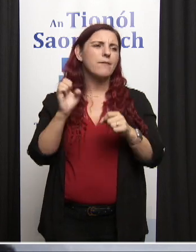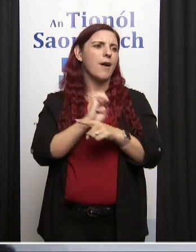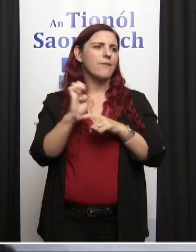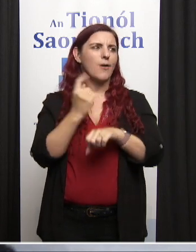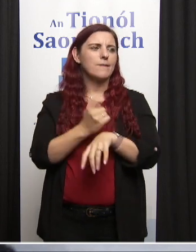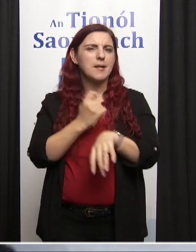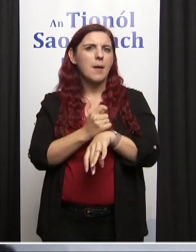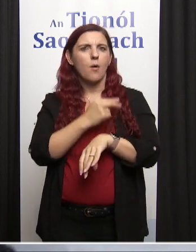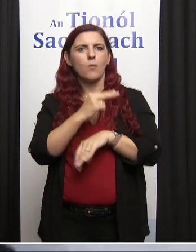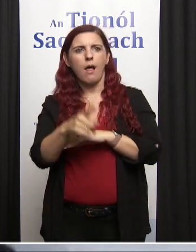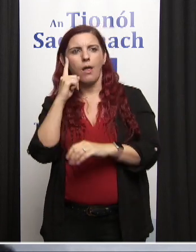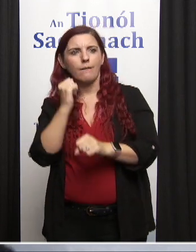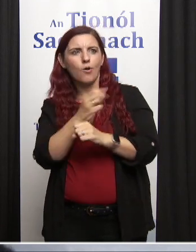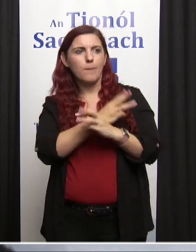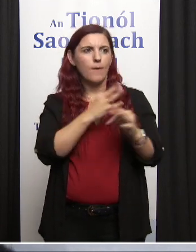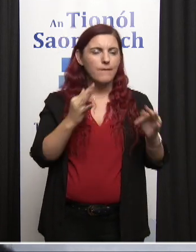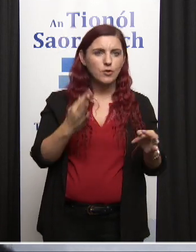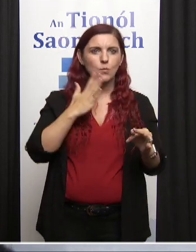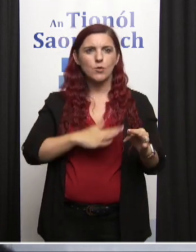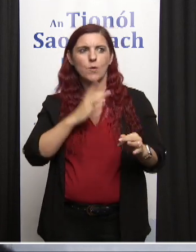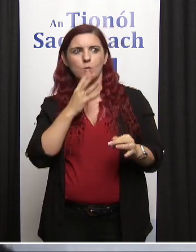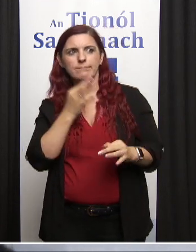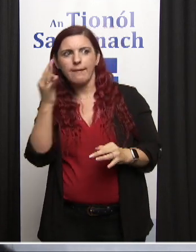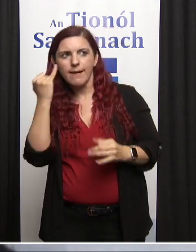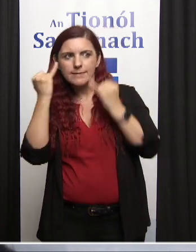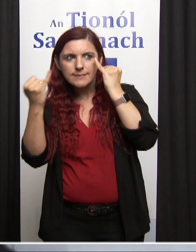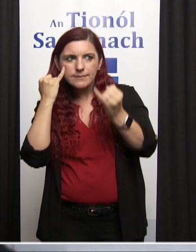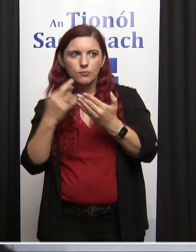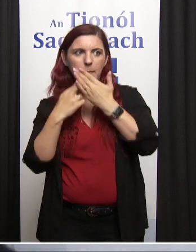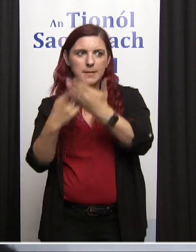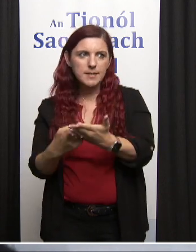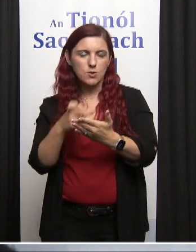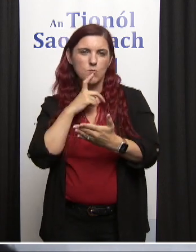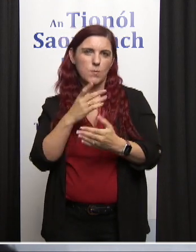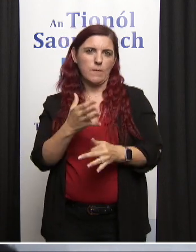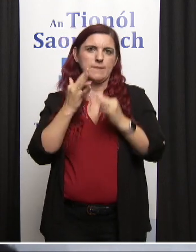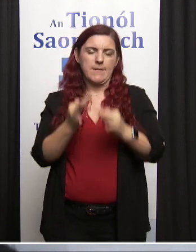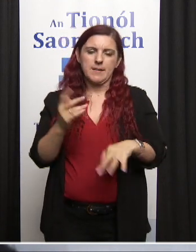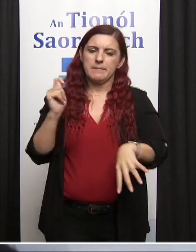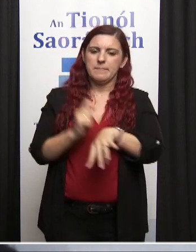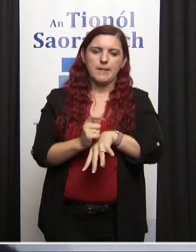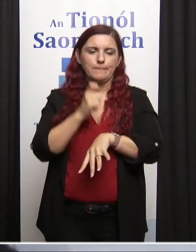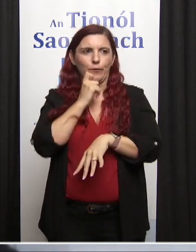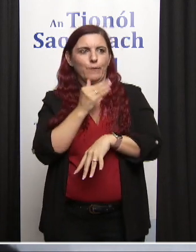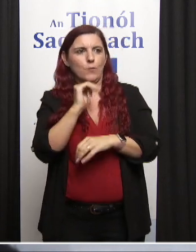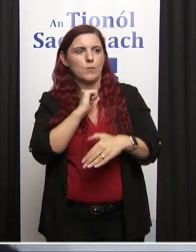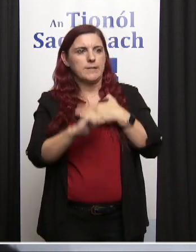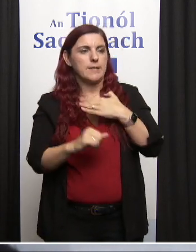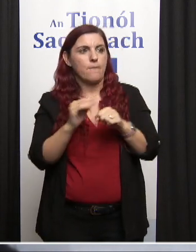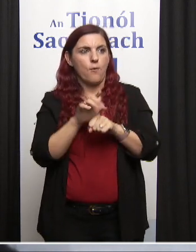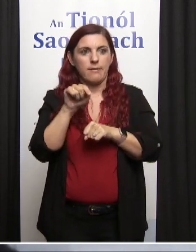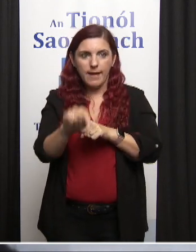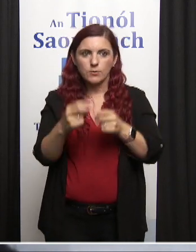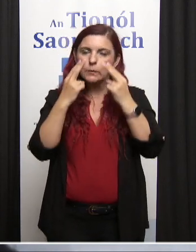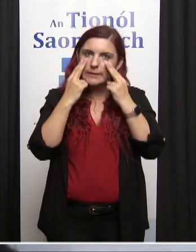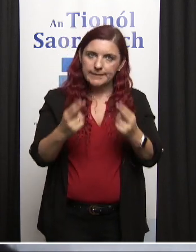looking for perfection, we're just all trying to do our best, and certainly you put your best foot forward today, and for that you need to be